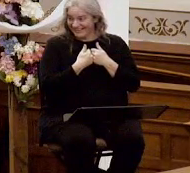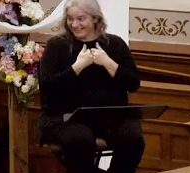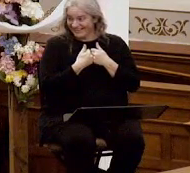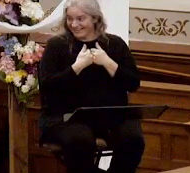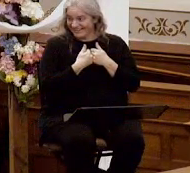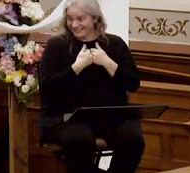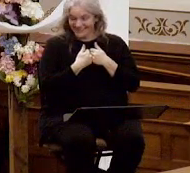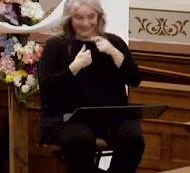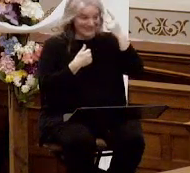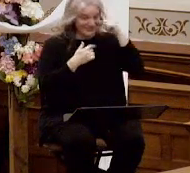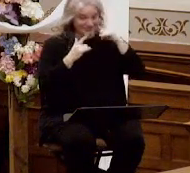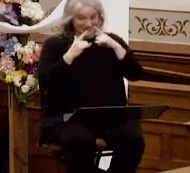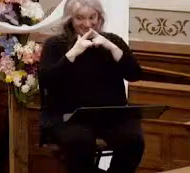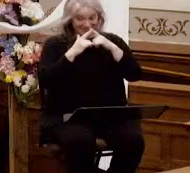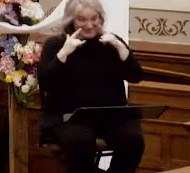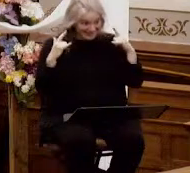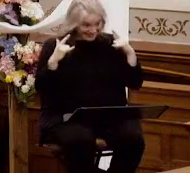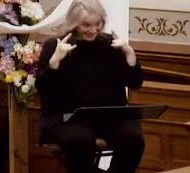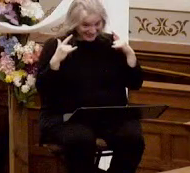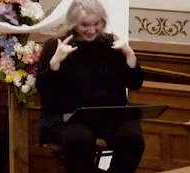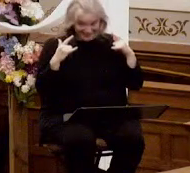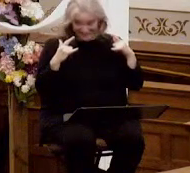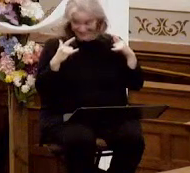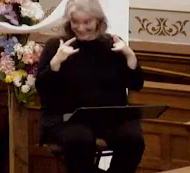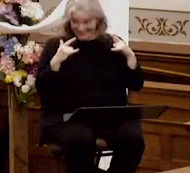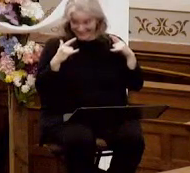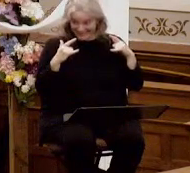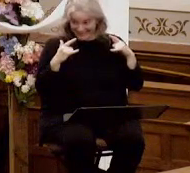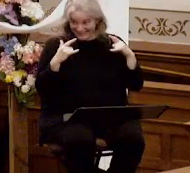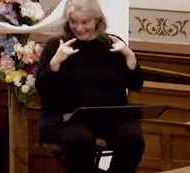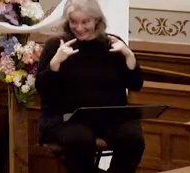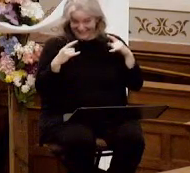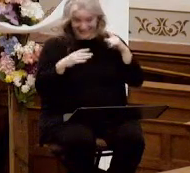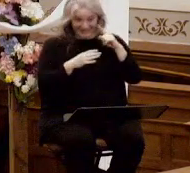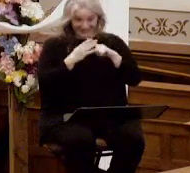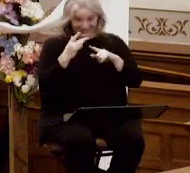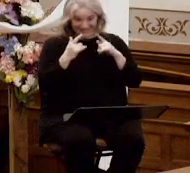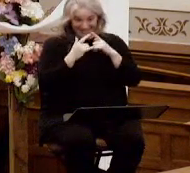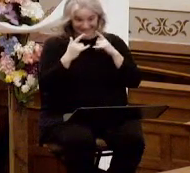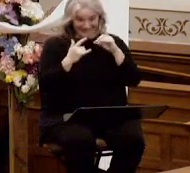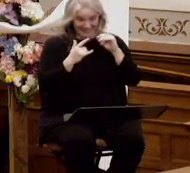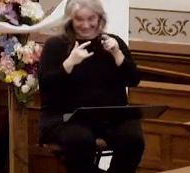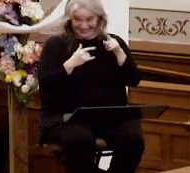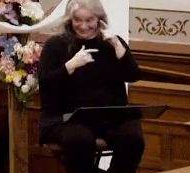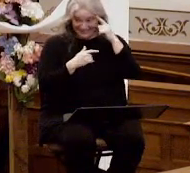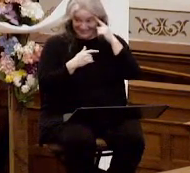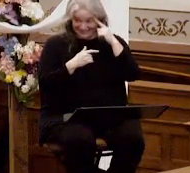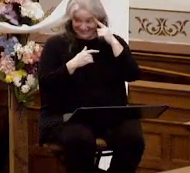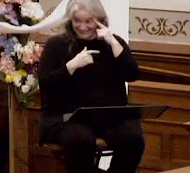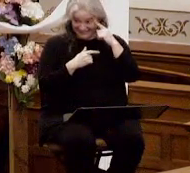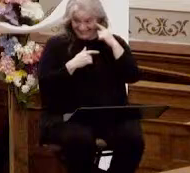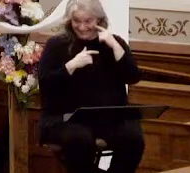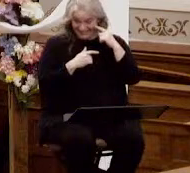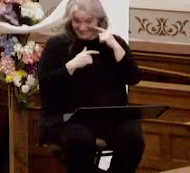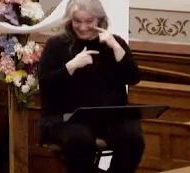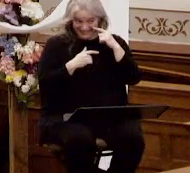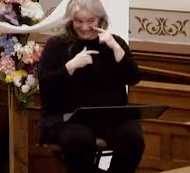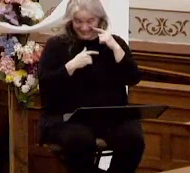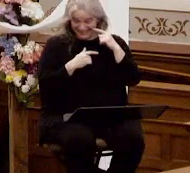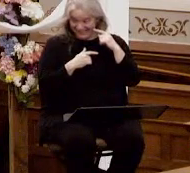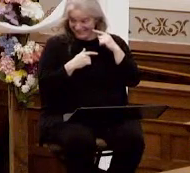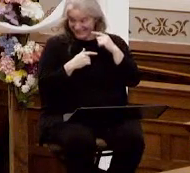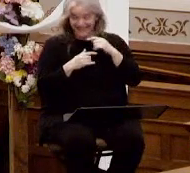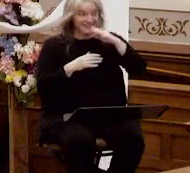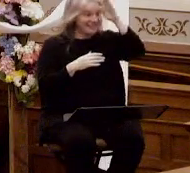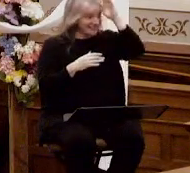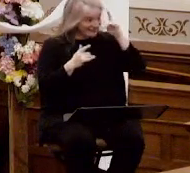For camp. What camp do you think? Is it God